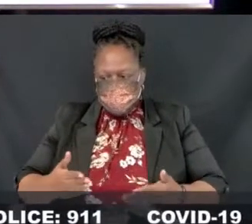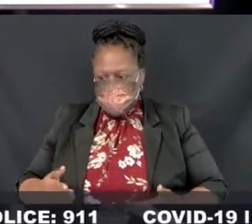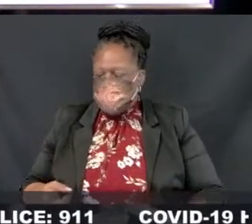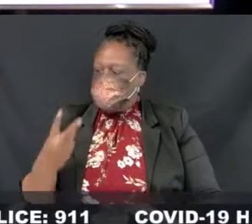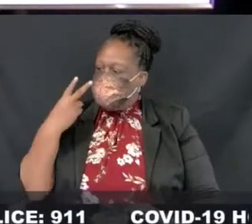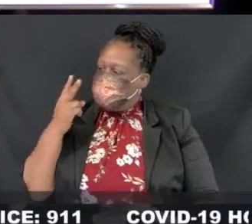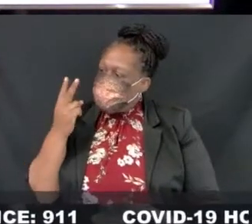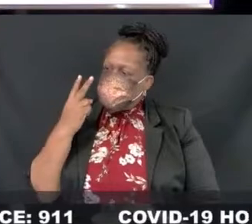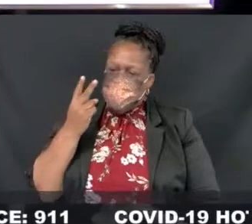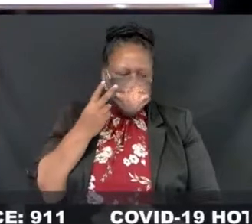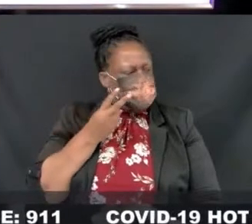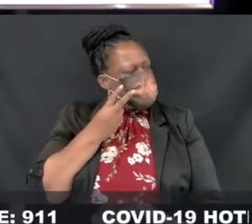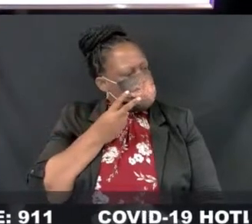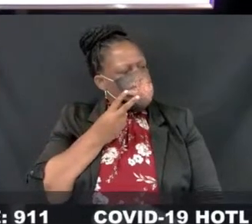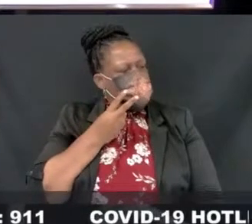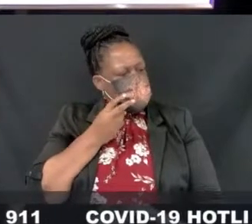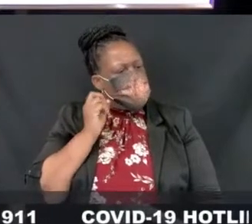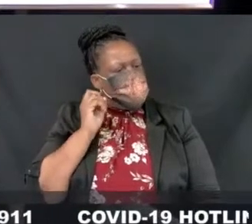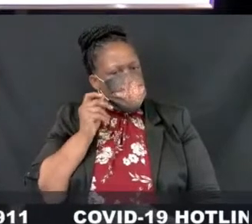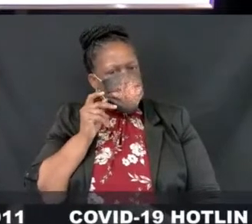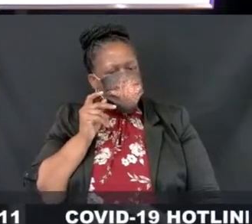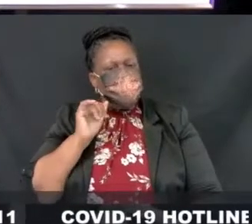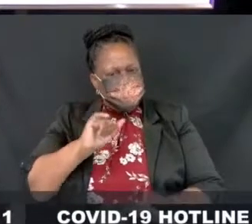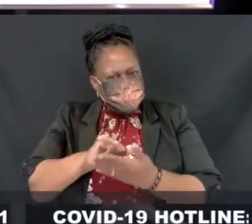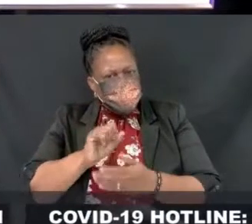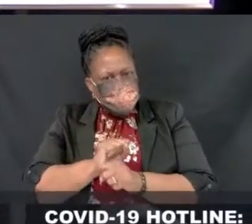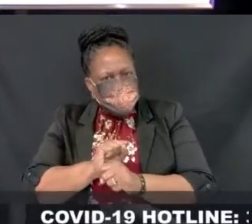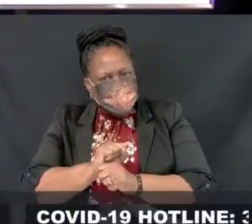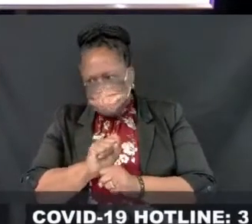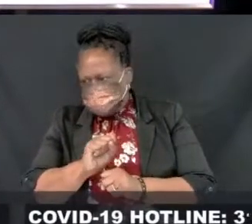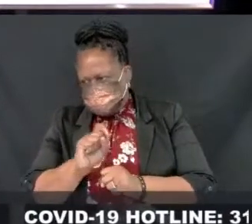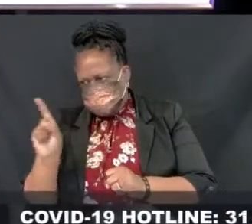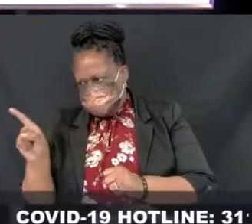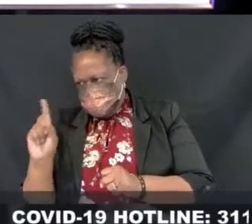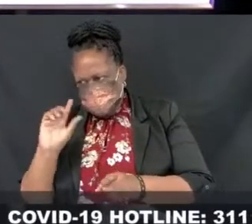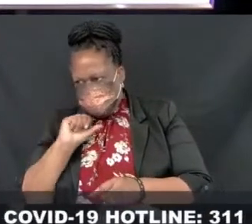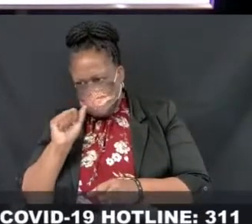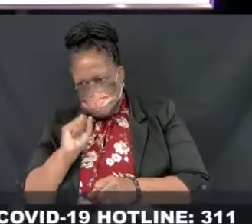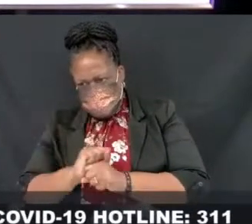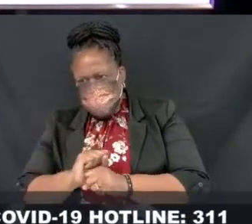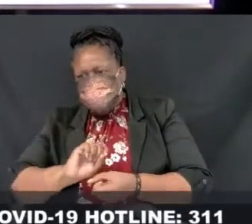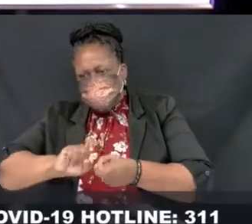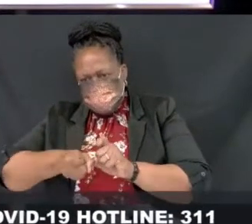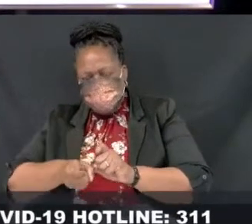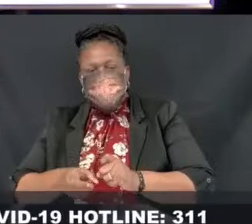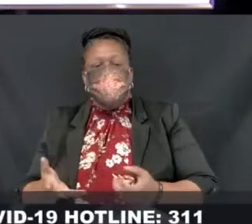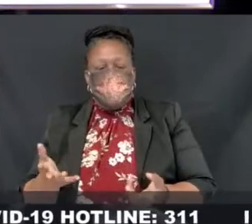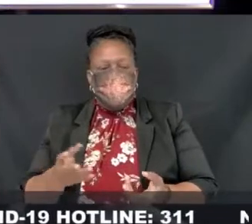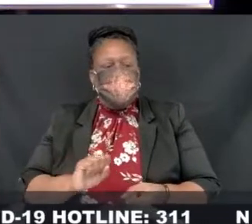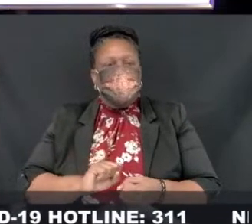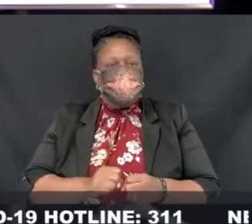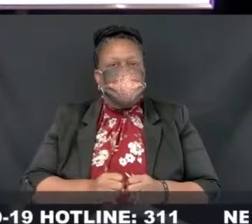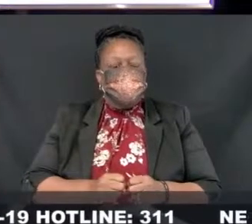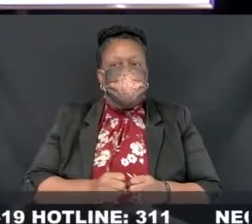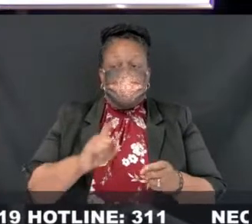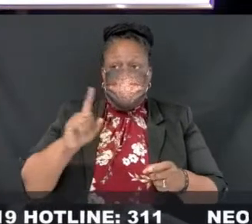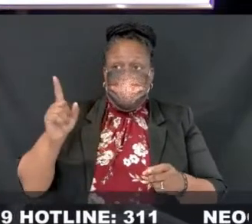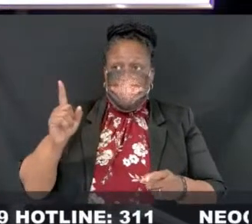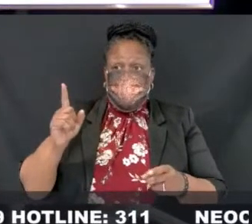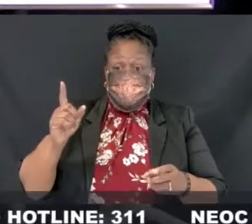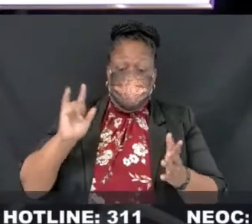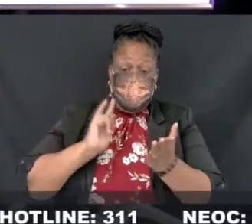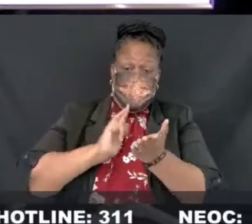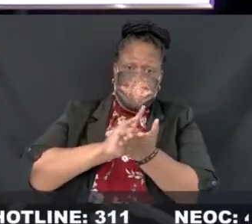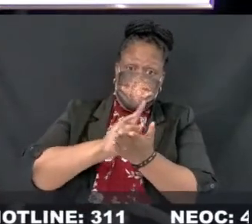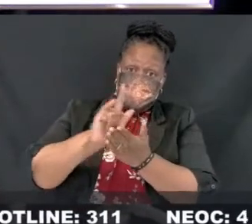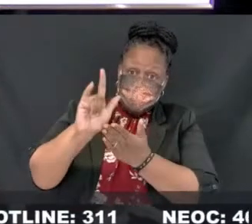to keep the virus at bay for as long as possible with very stringent screening protocols at our port of entry. We